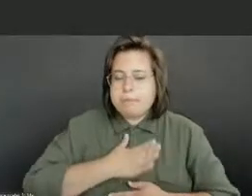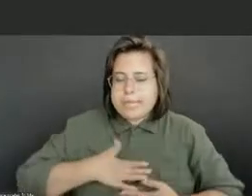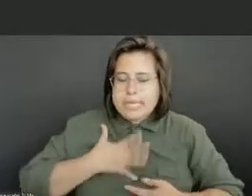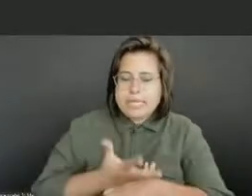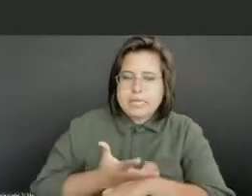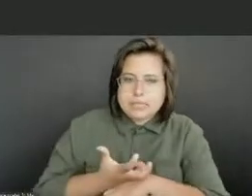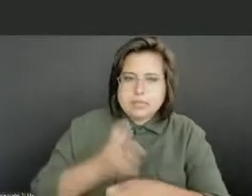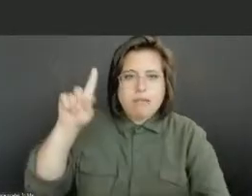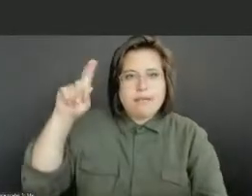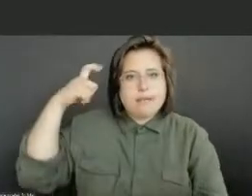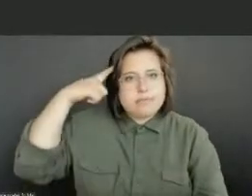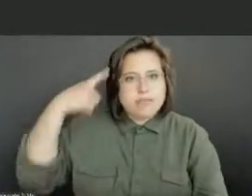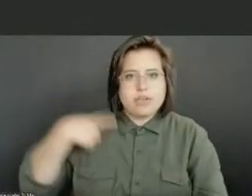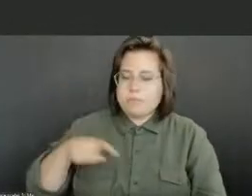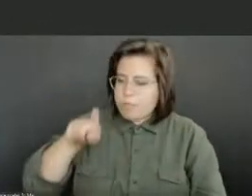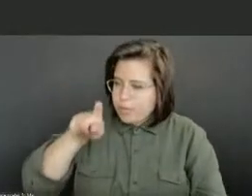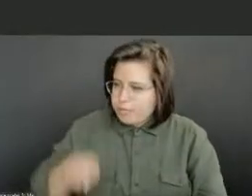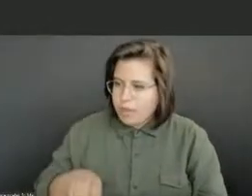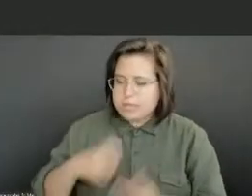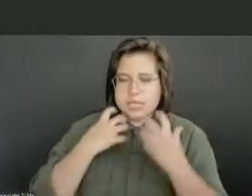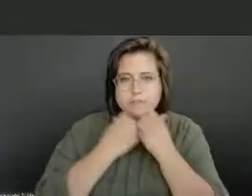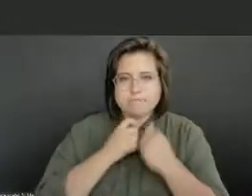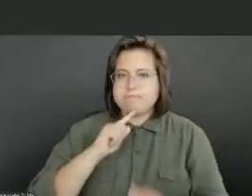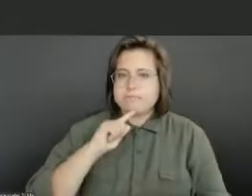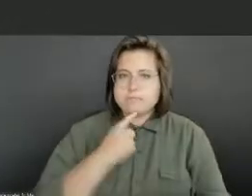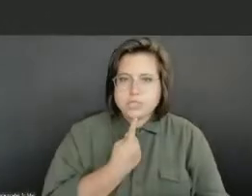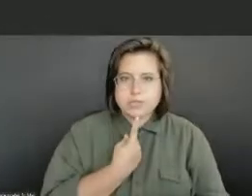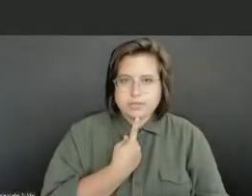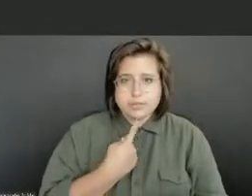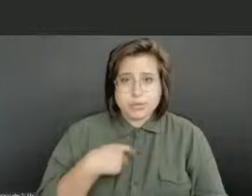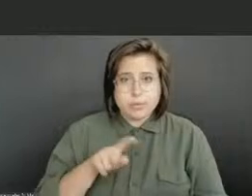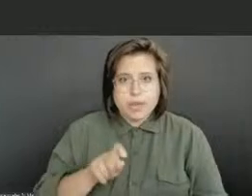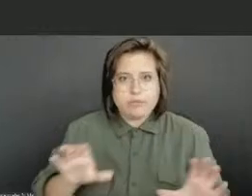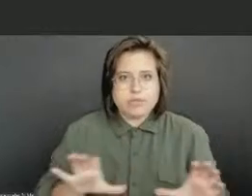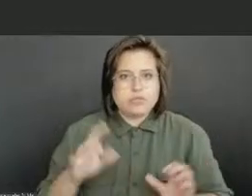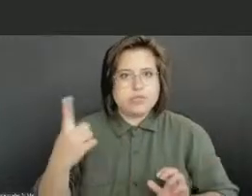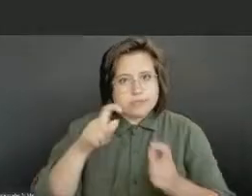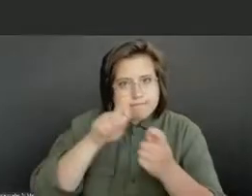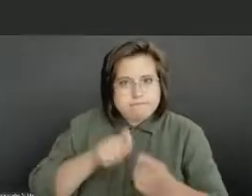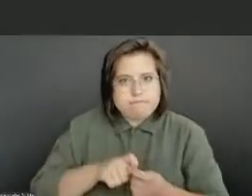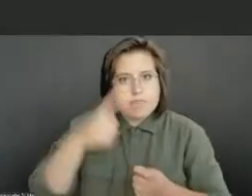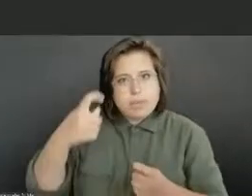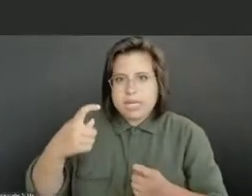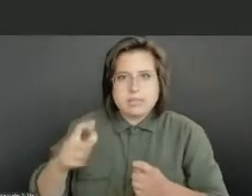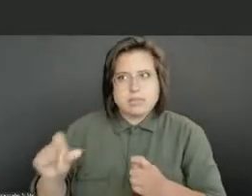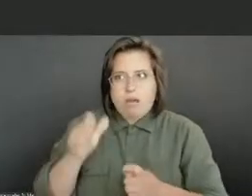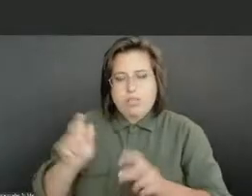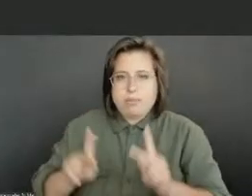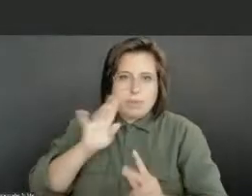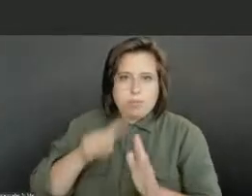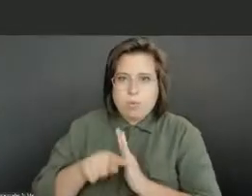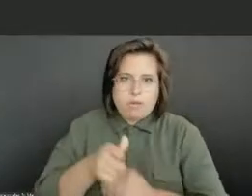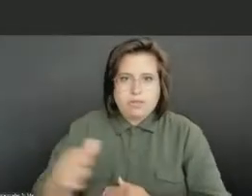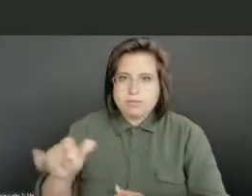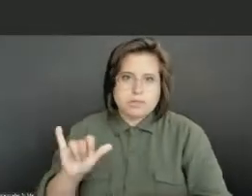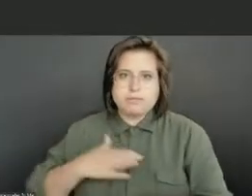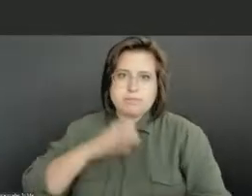take this seriously. We have to start doing this because there are going to be a lot more people like my wife coming very soon.